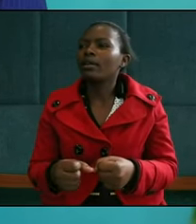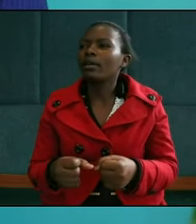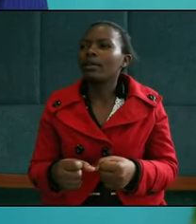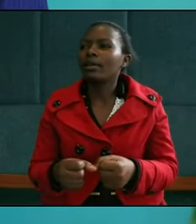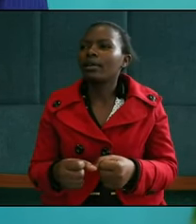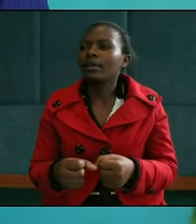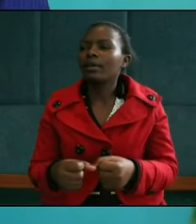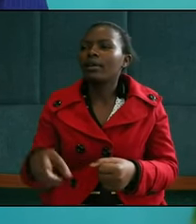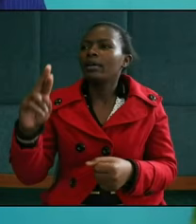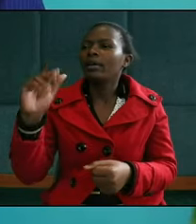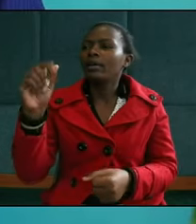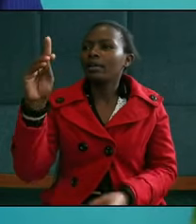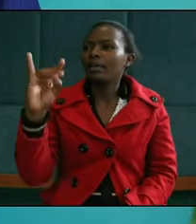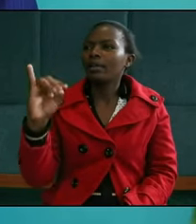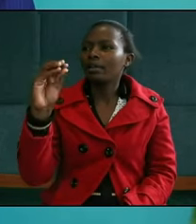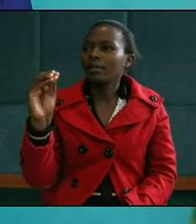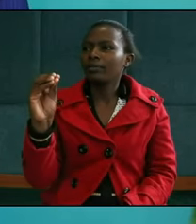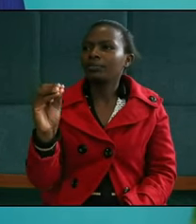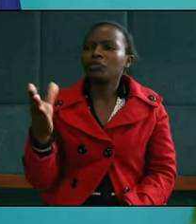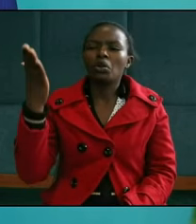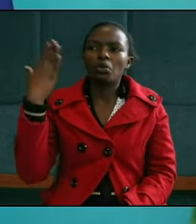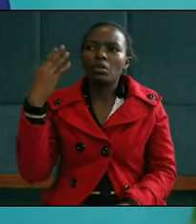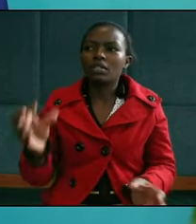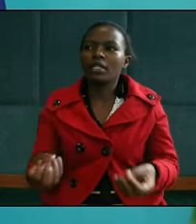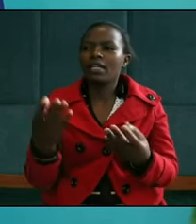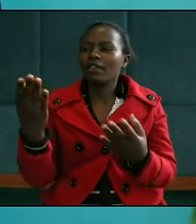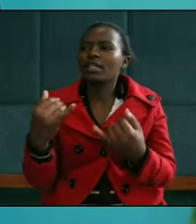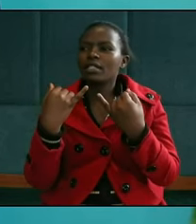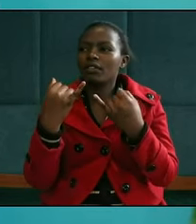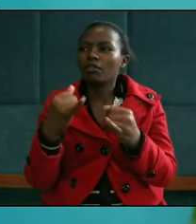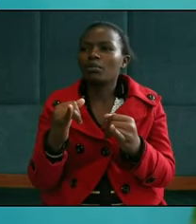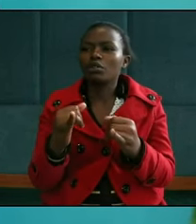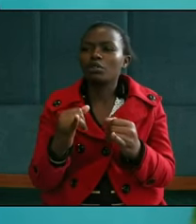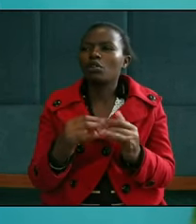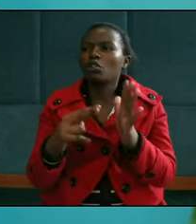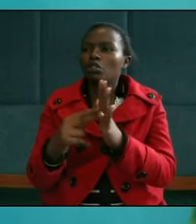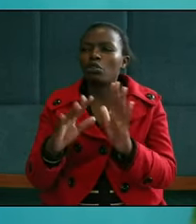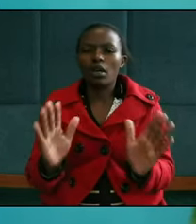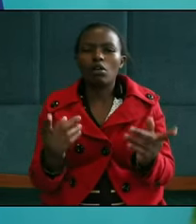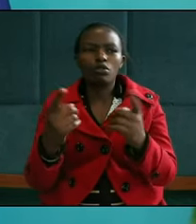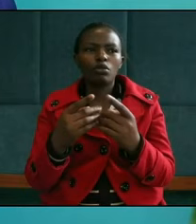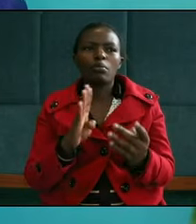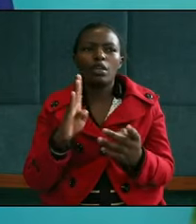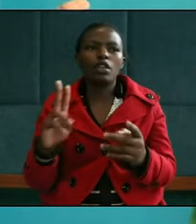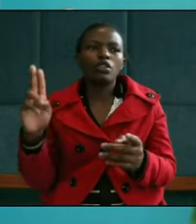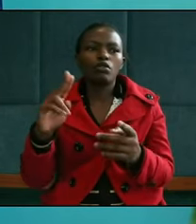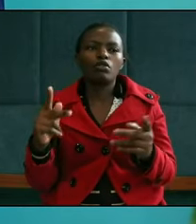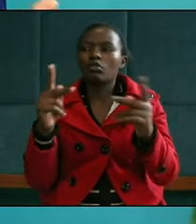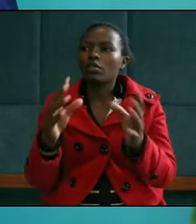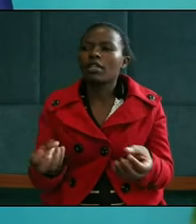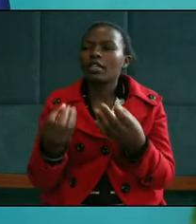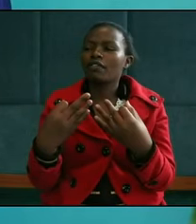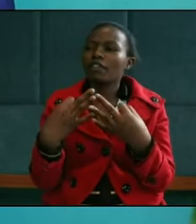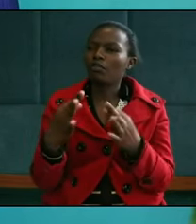been invented, and he observed how it was used to pass information to the